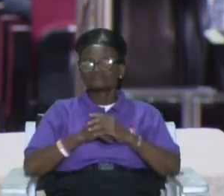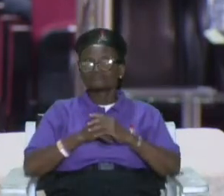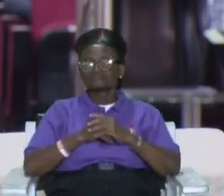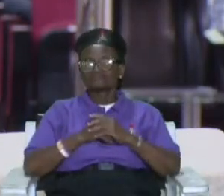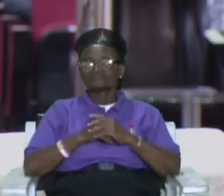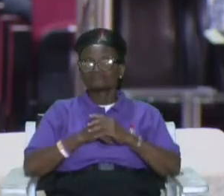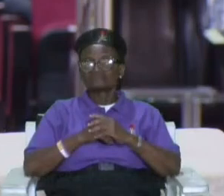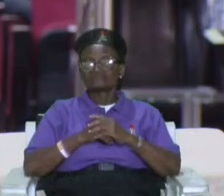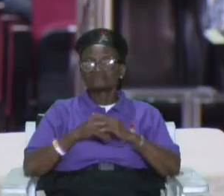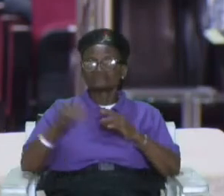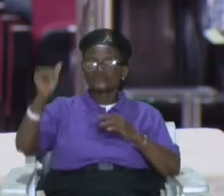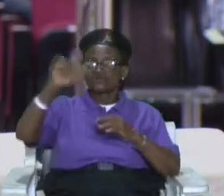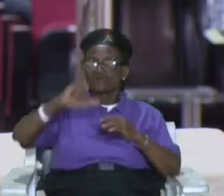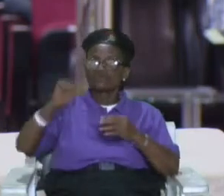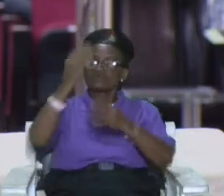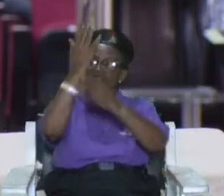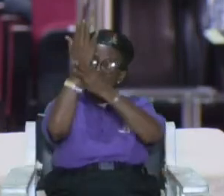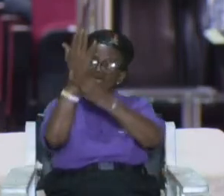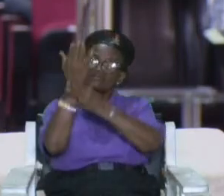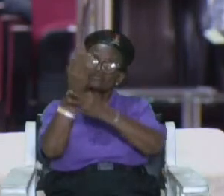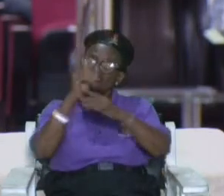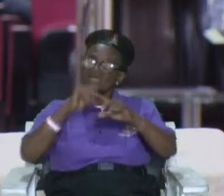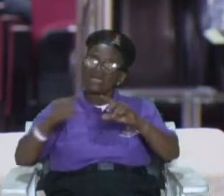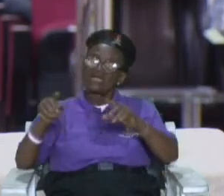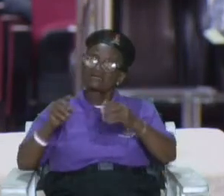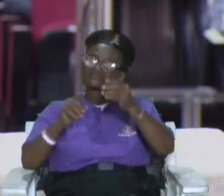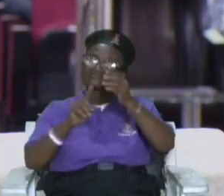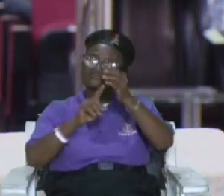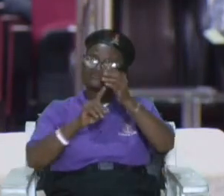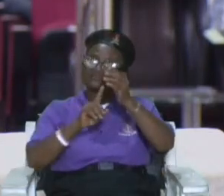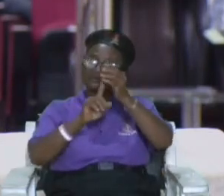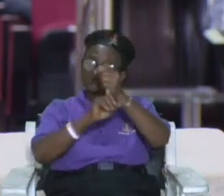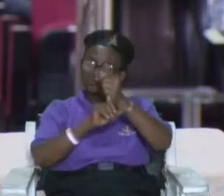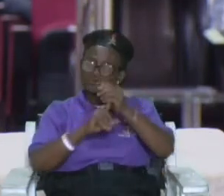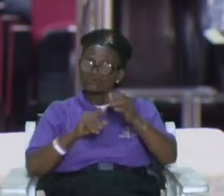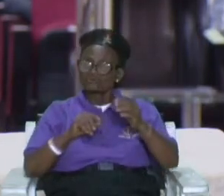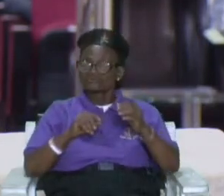Ordinary hands cannot hold